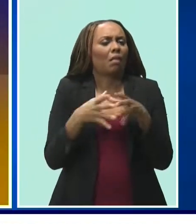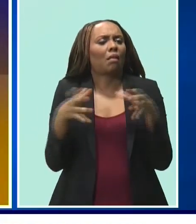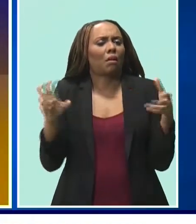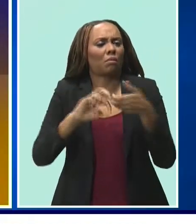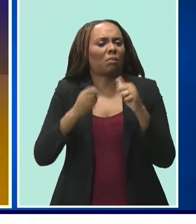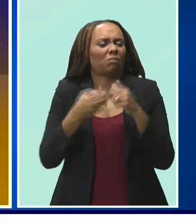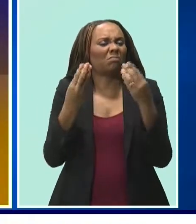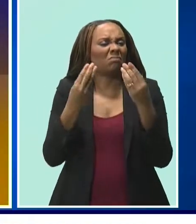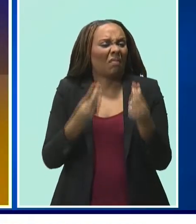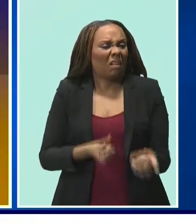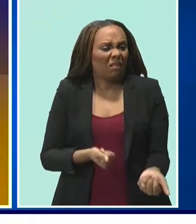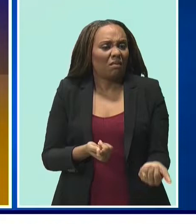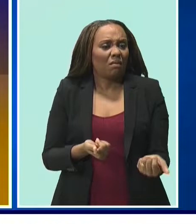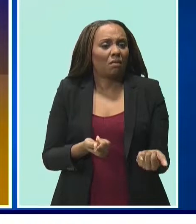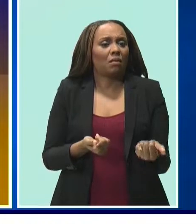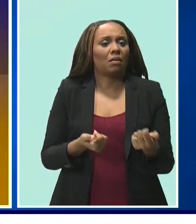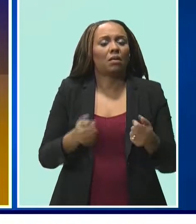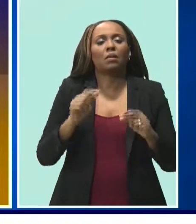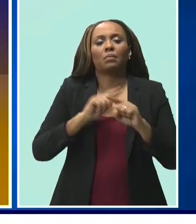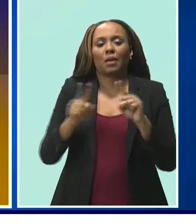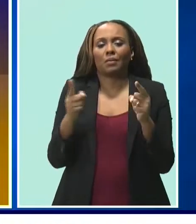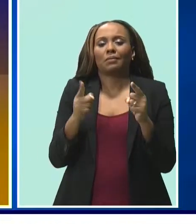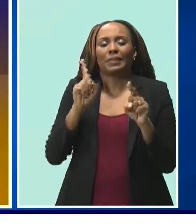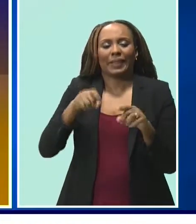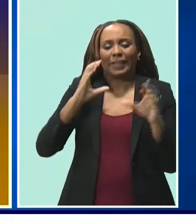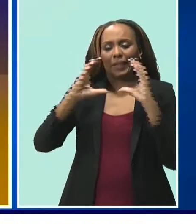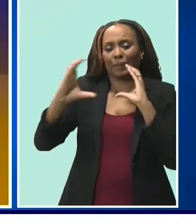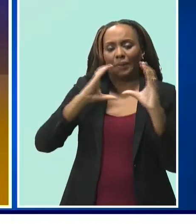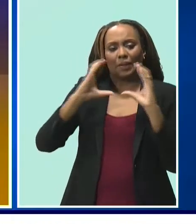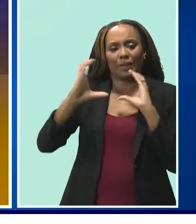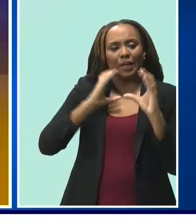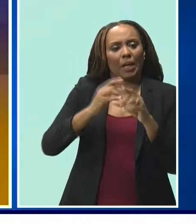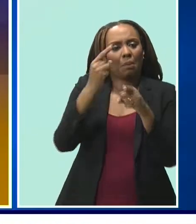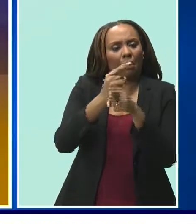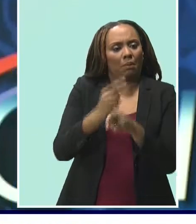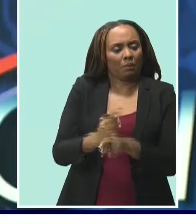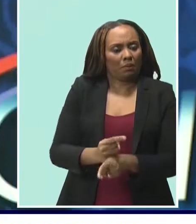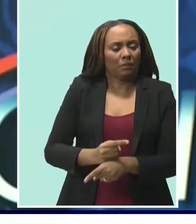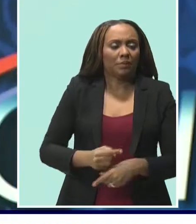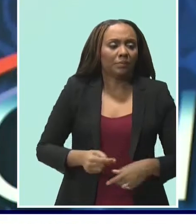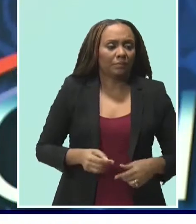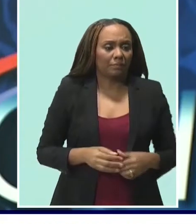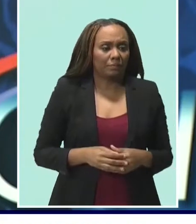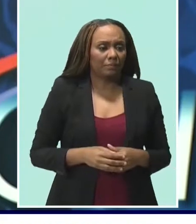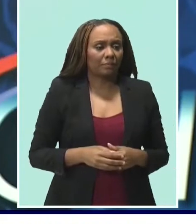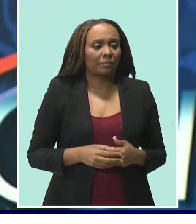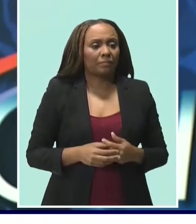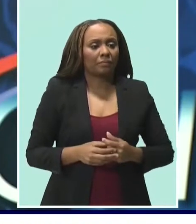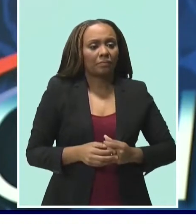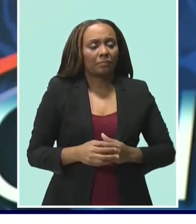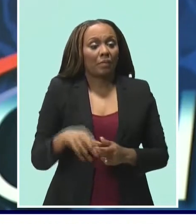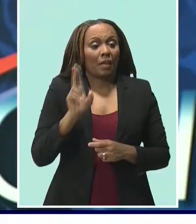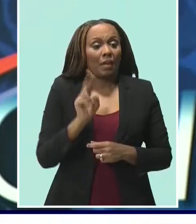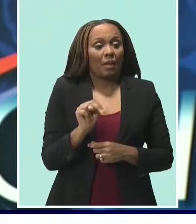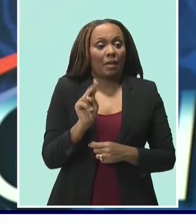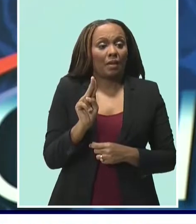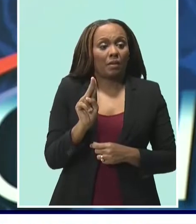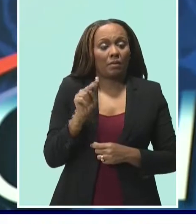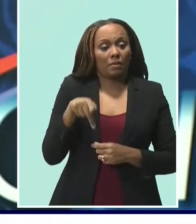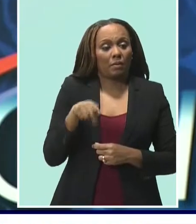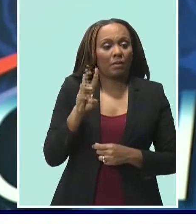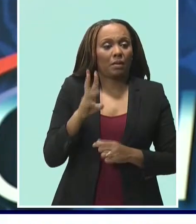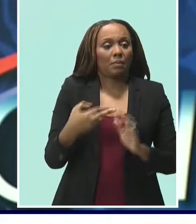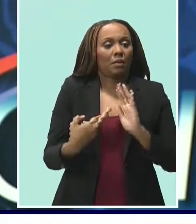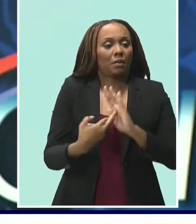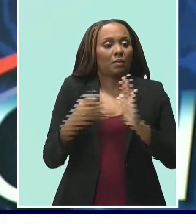already, but have not been communicated directly to the persons involved. Acting General Secretary of the